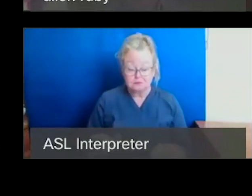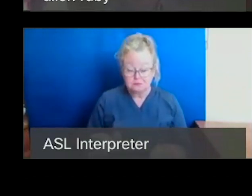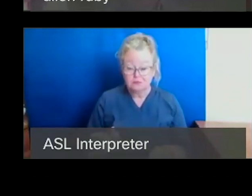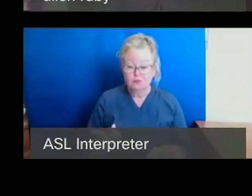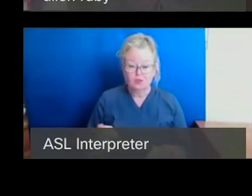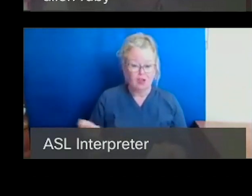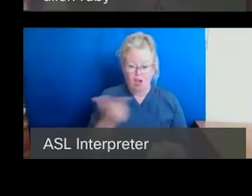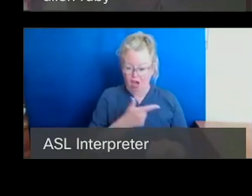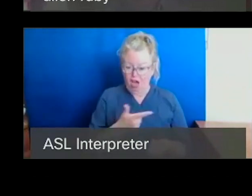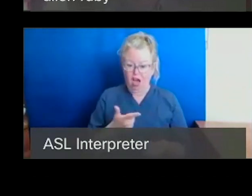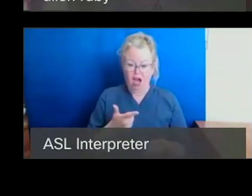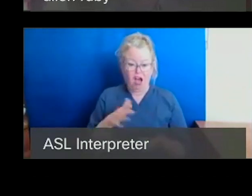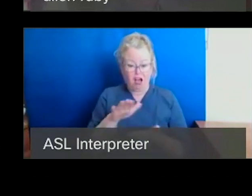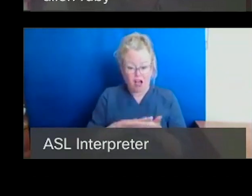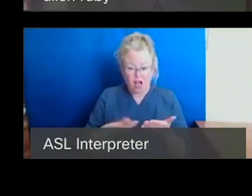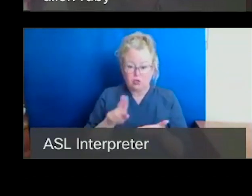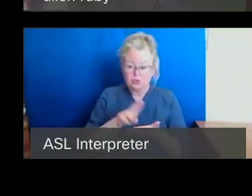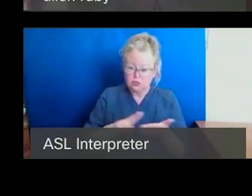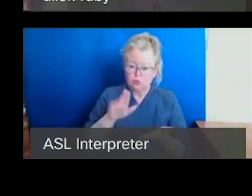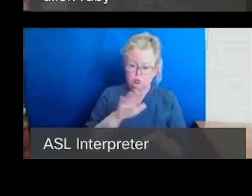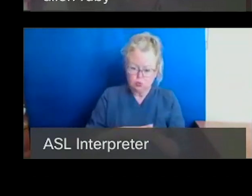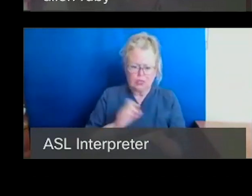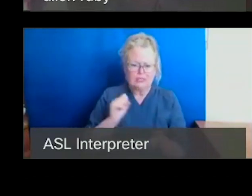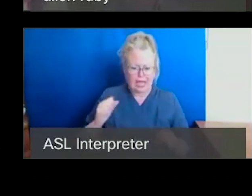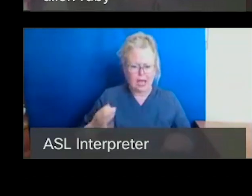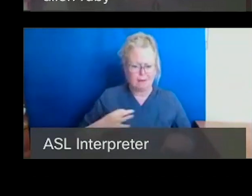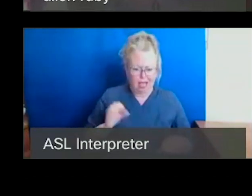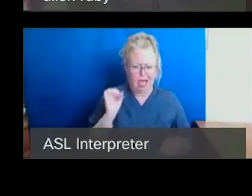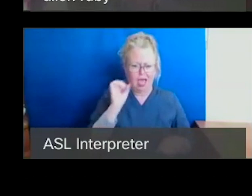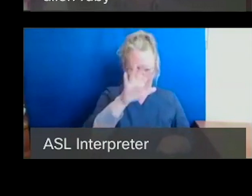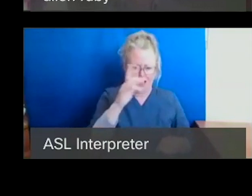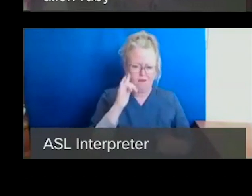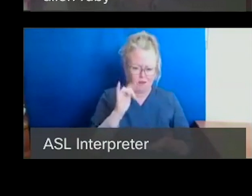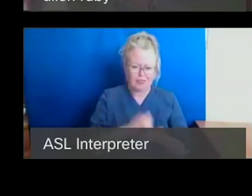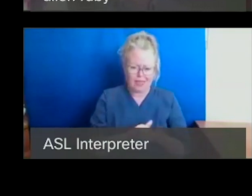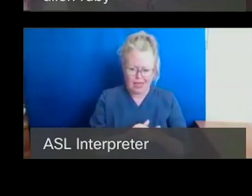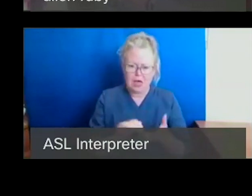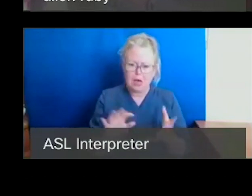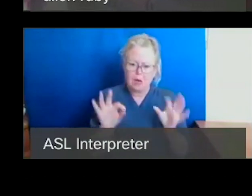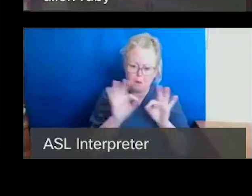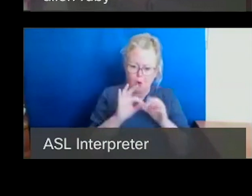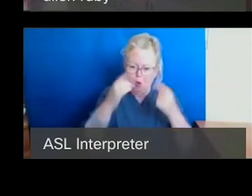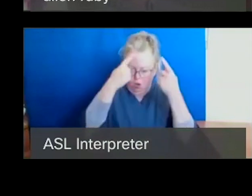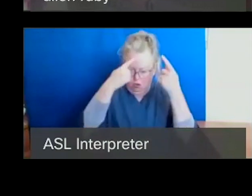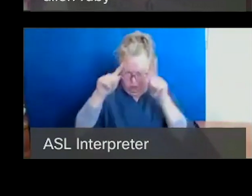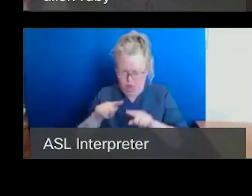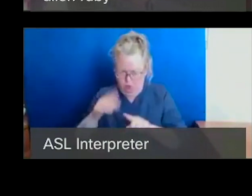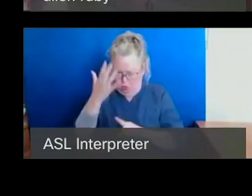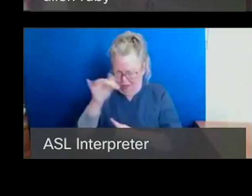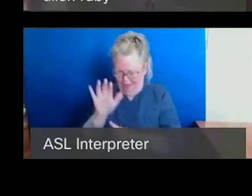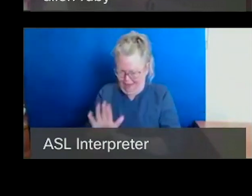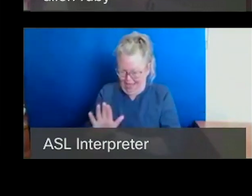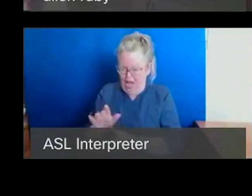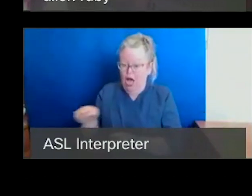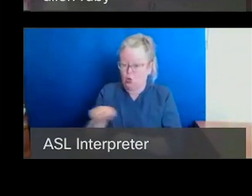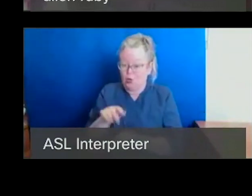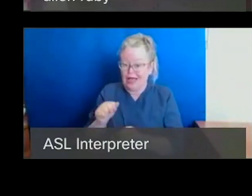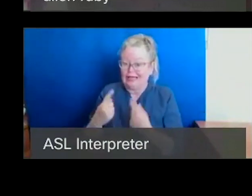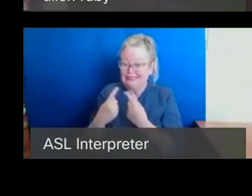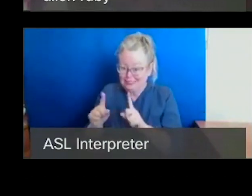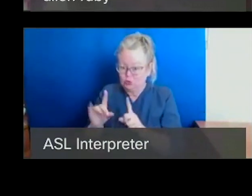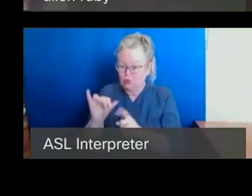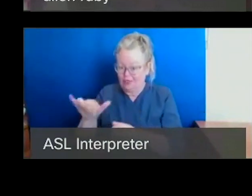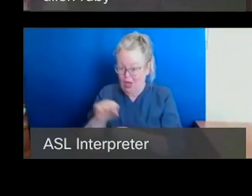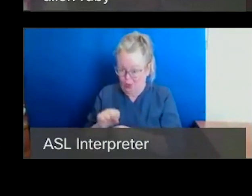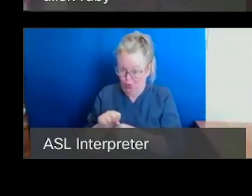can apply for these grants. You just need to justify that you're doing the work capable that you're proposing. Now,